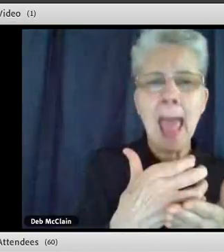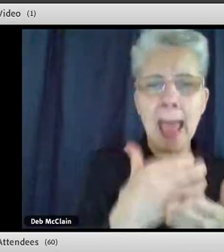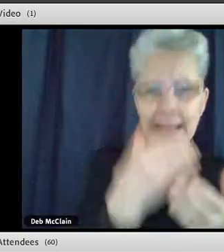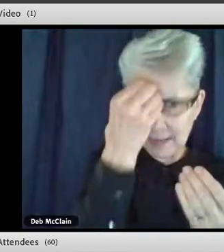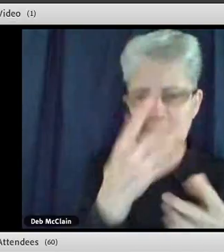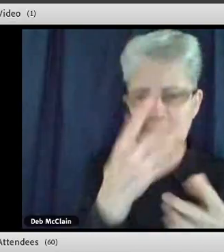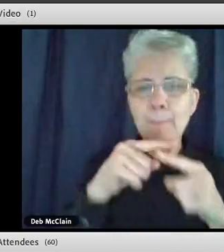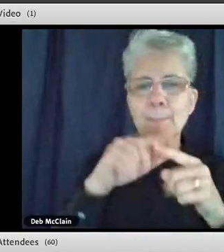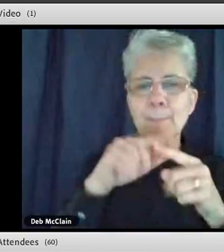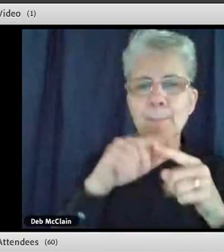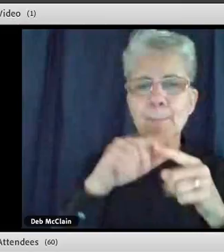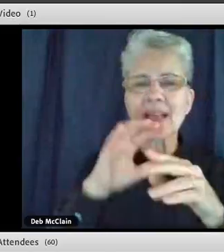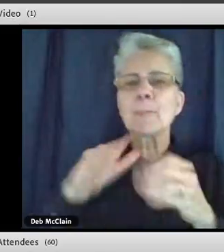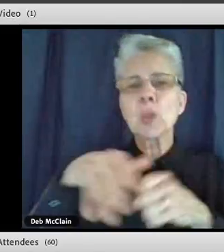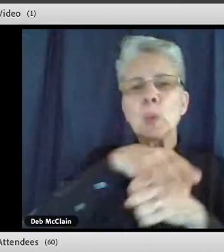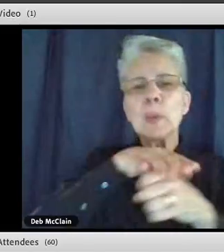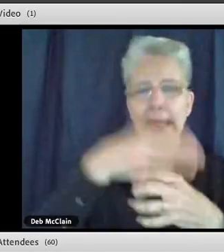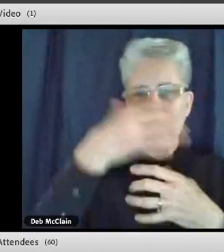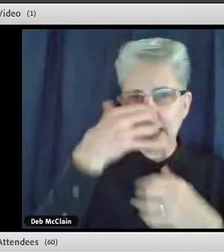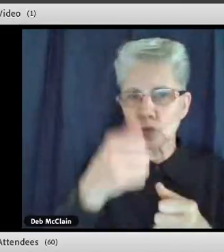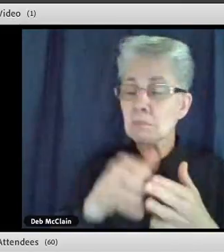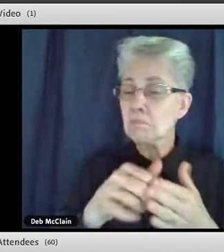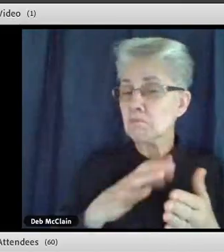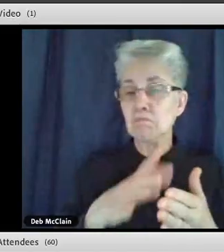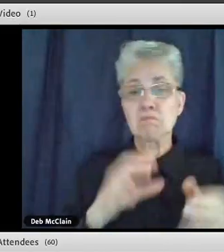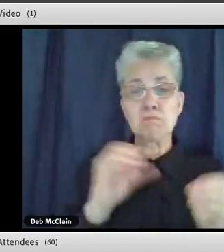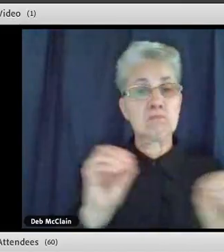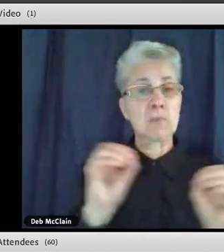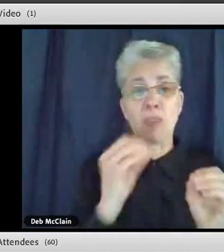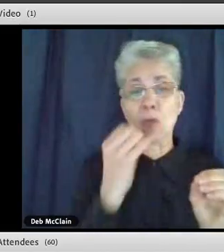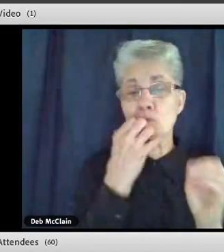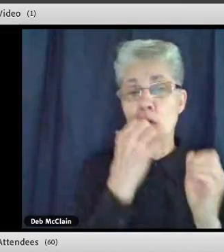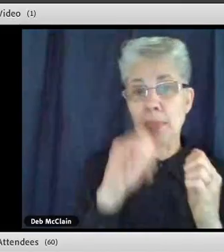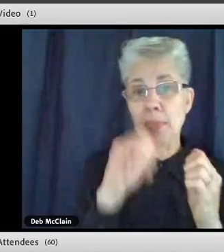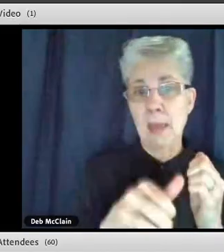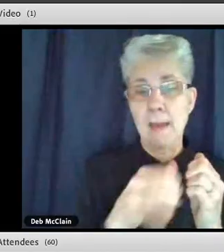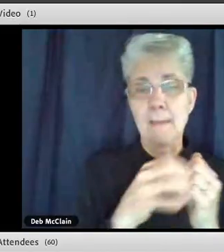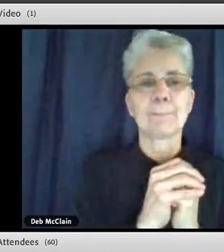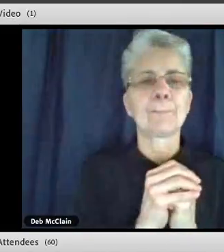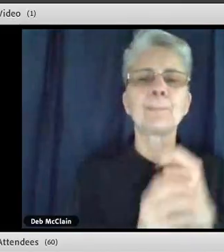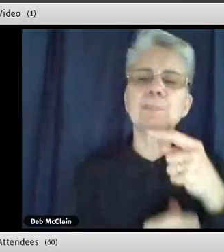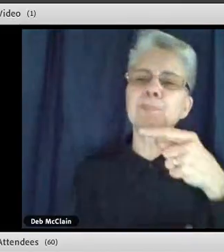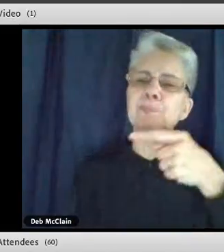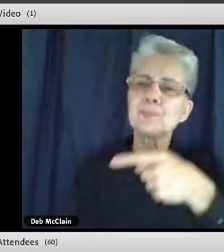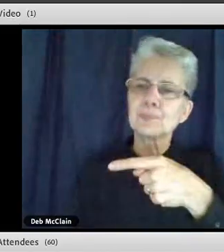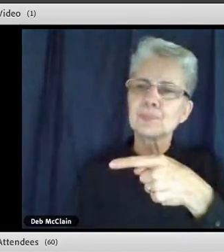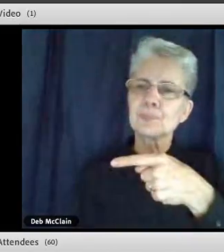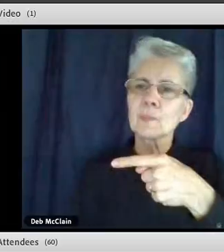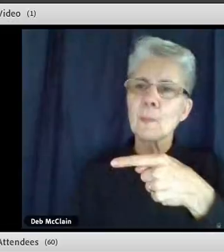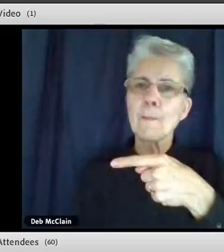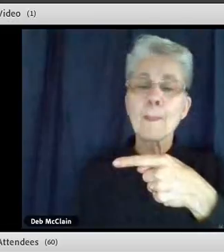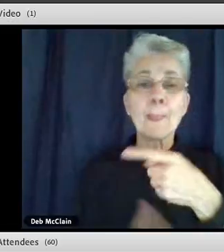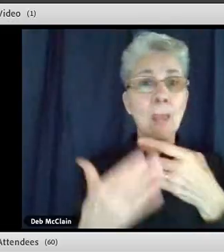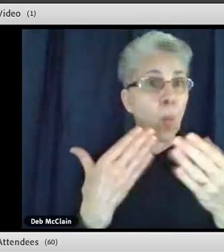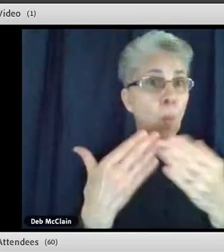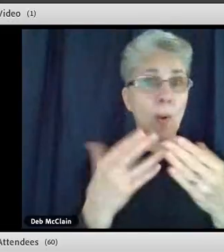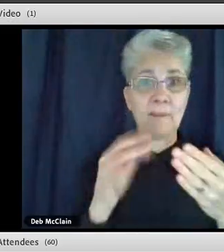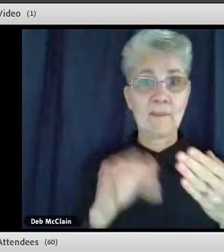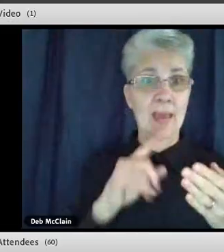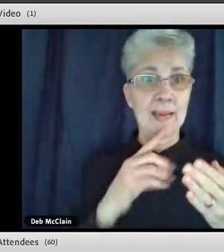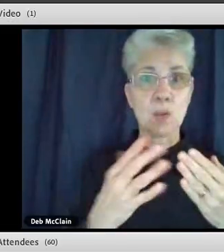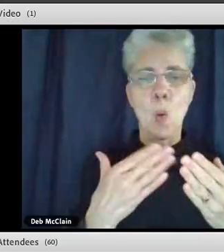on the community, and that's fine, right? There's nothing wrong with it. So, okay. So whatever that is, right? So whatever